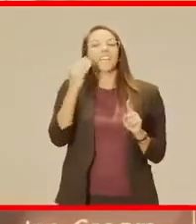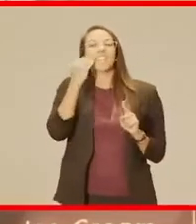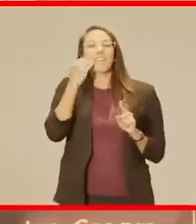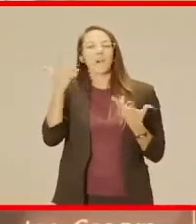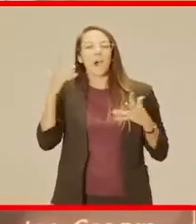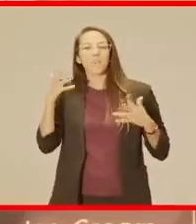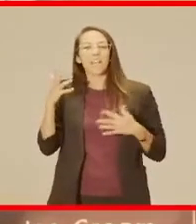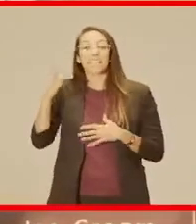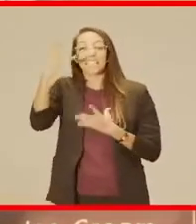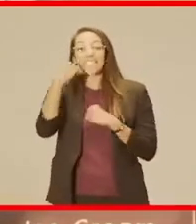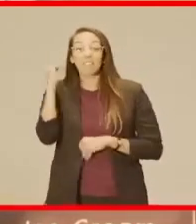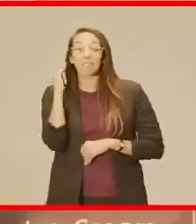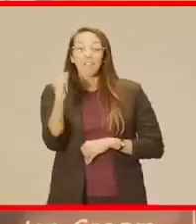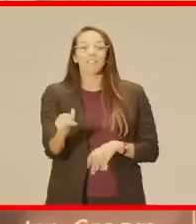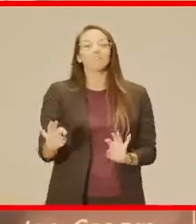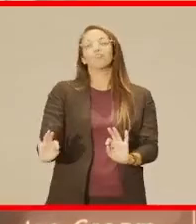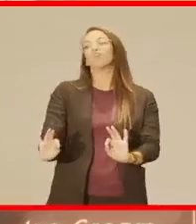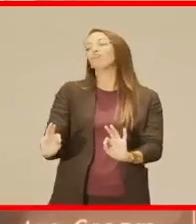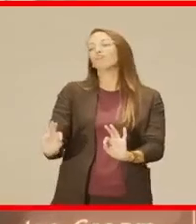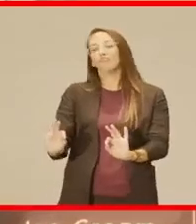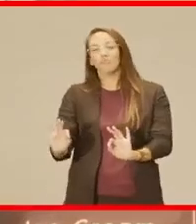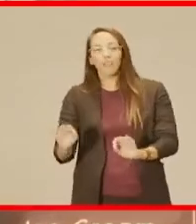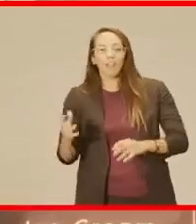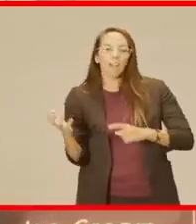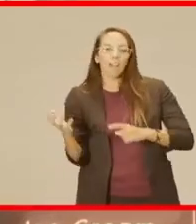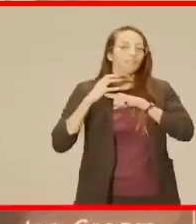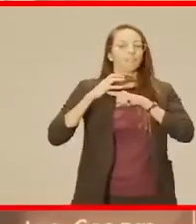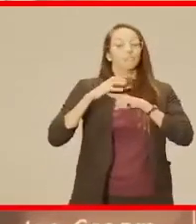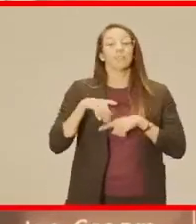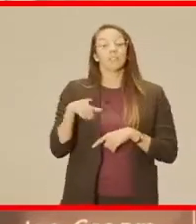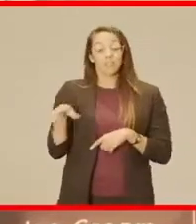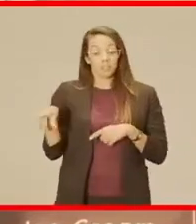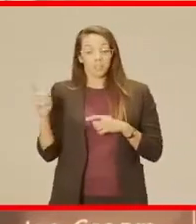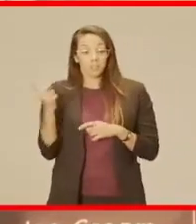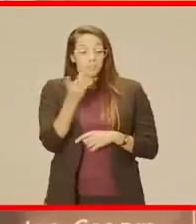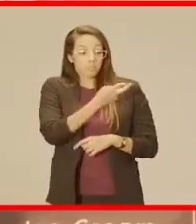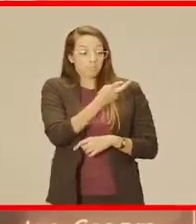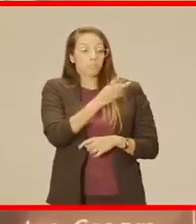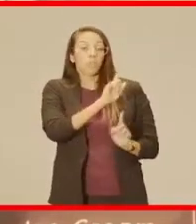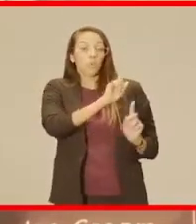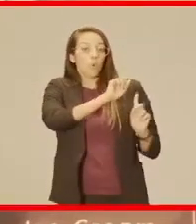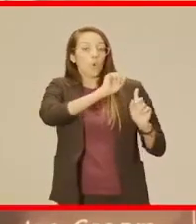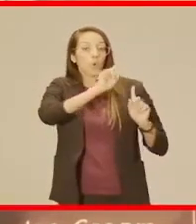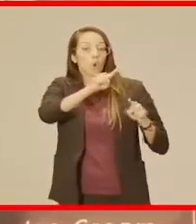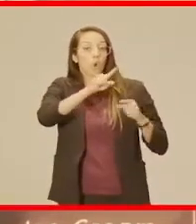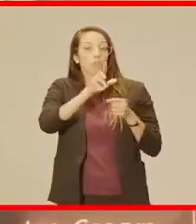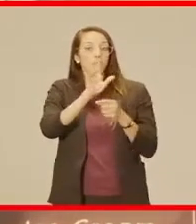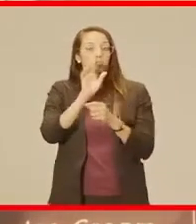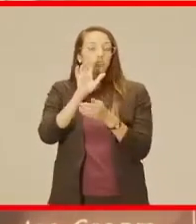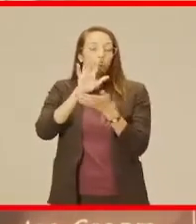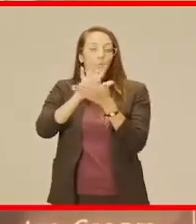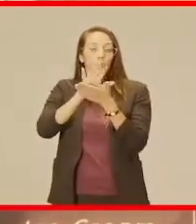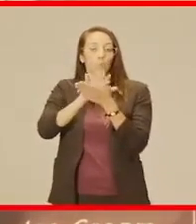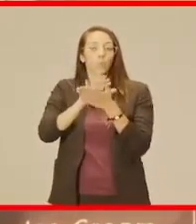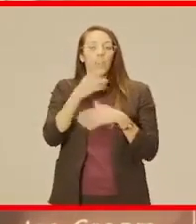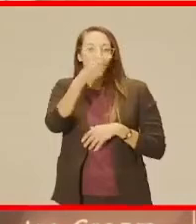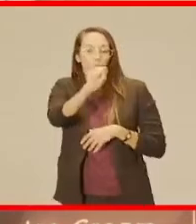Marinette and Adrienne attend high school, and when we first meet Marinette,